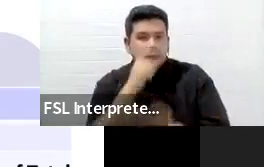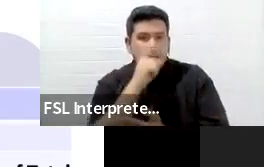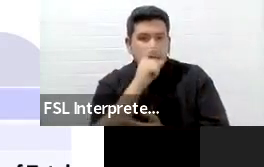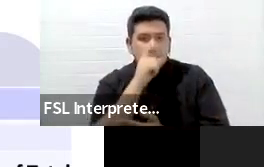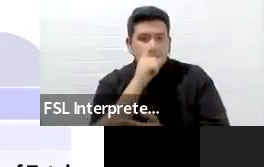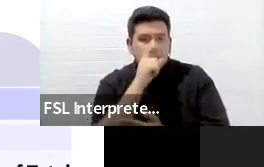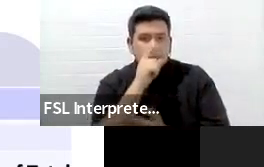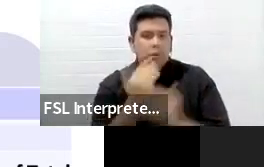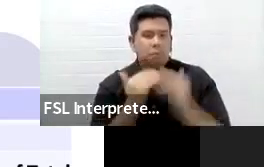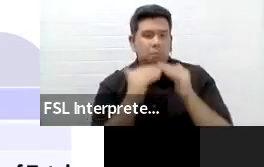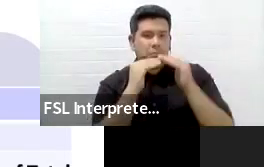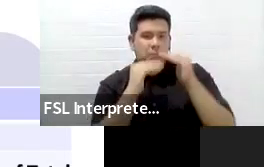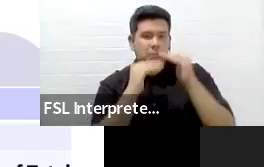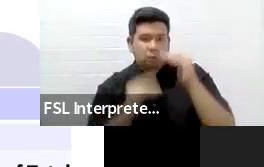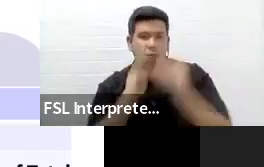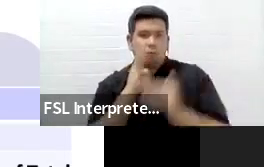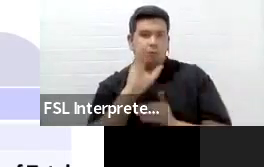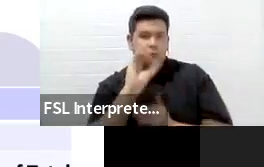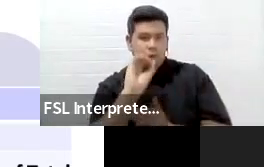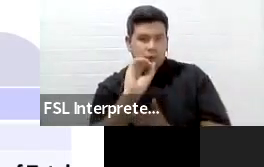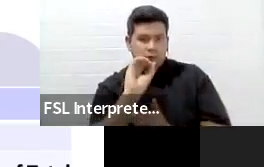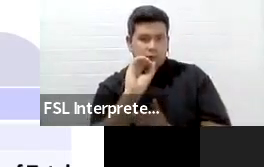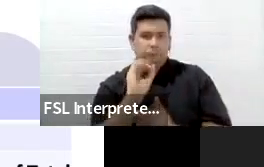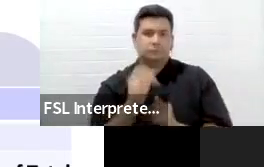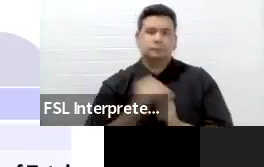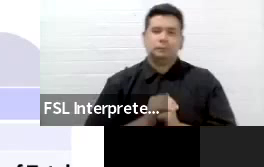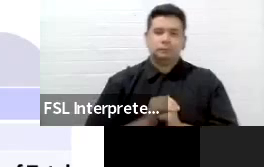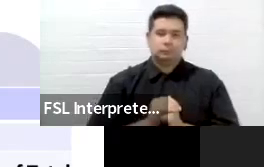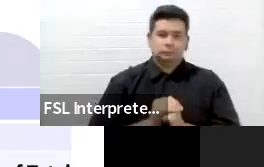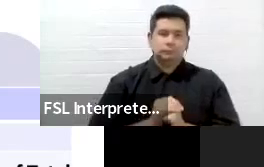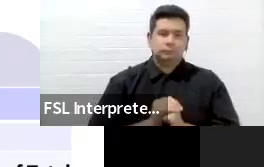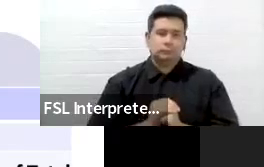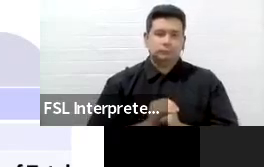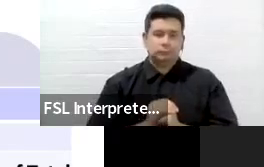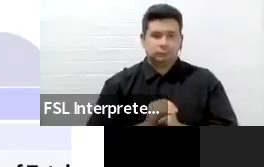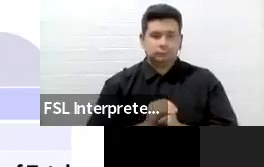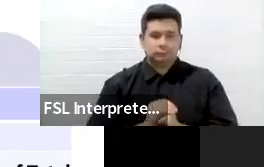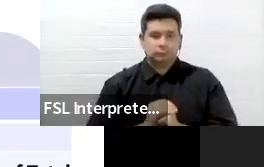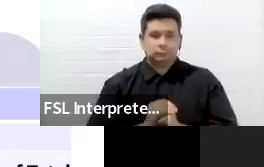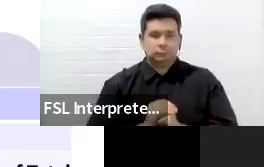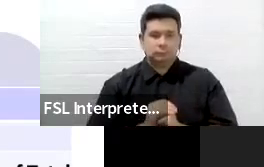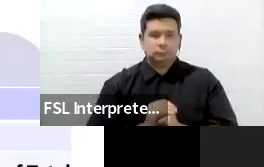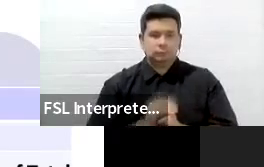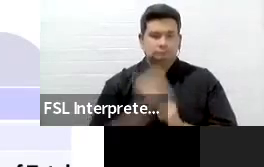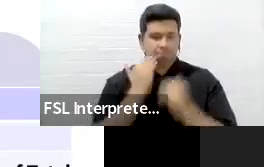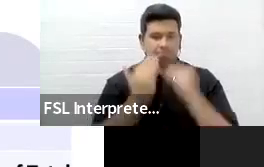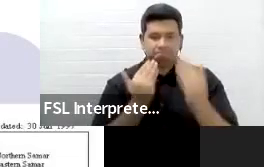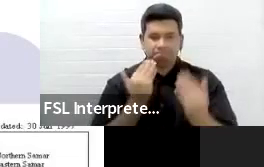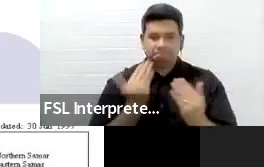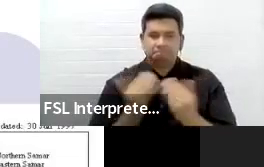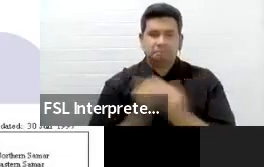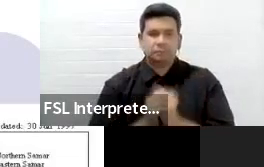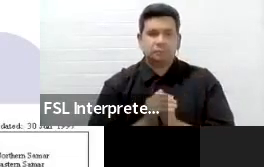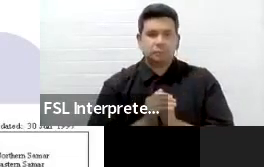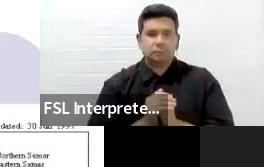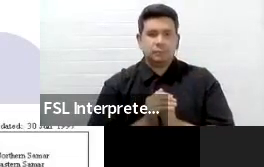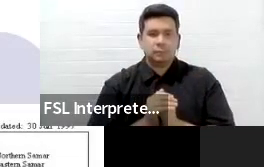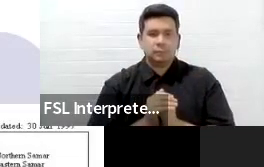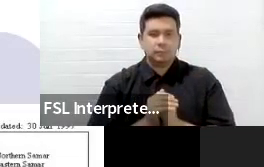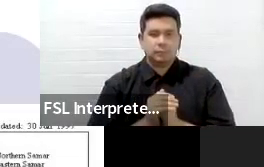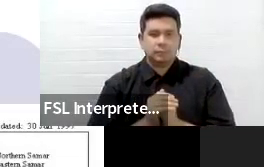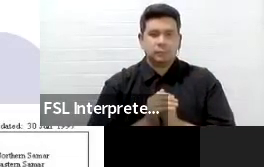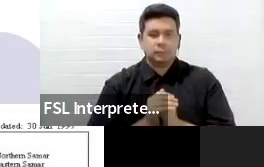55% of the population with 2.5 to 3% case mortality. I would just like